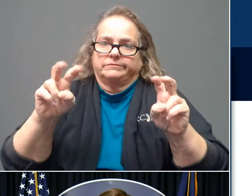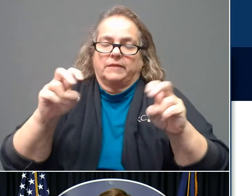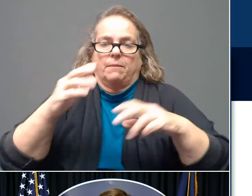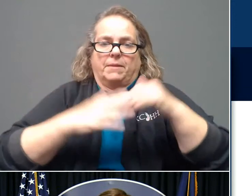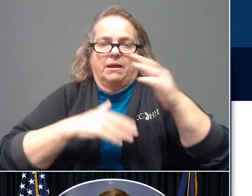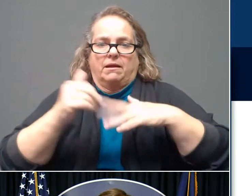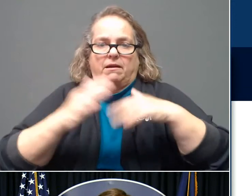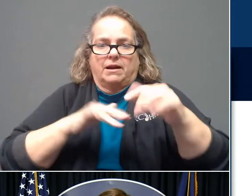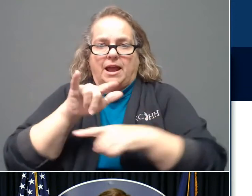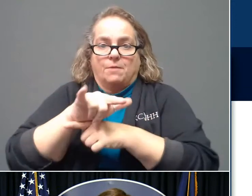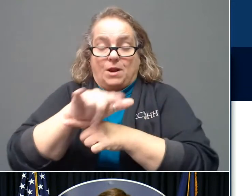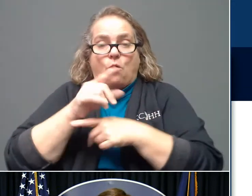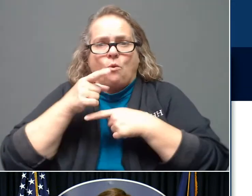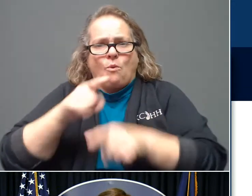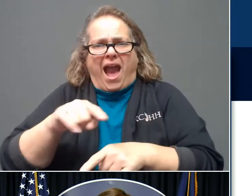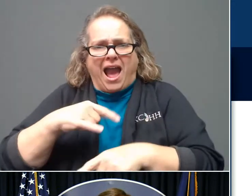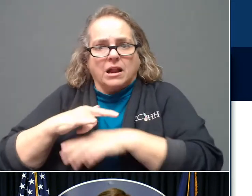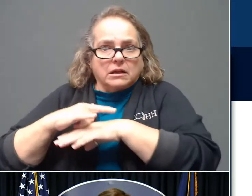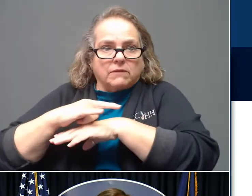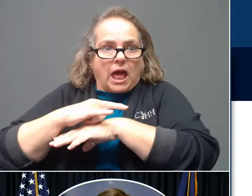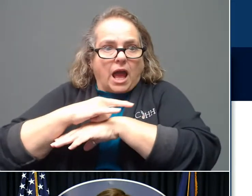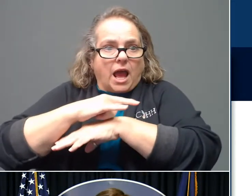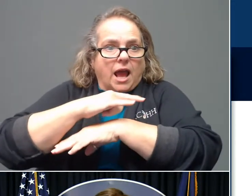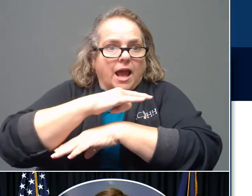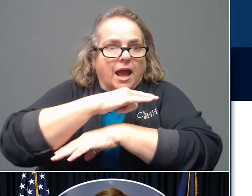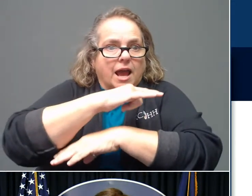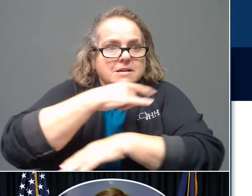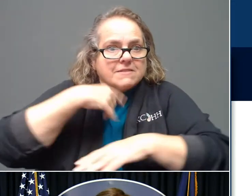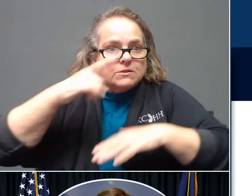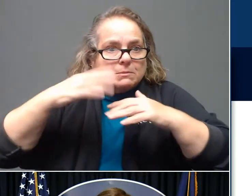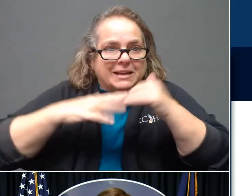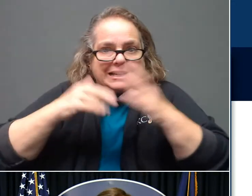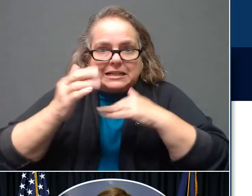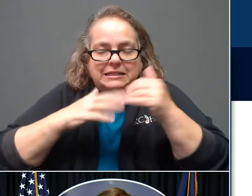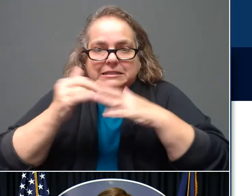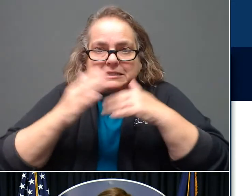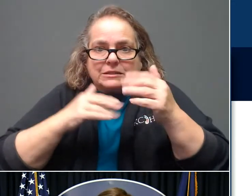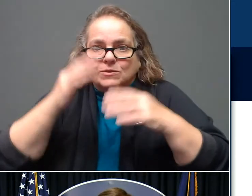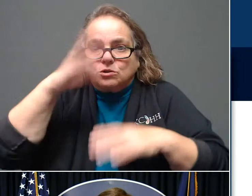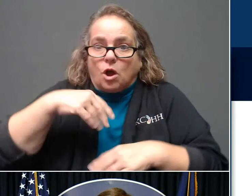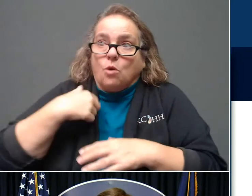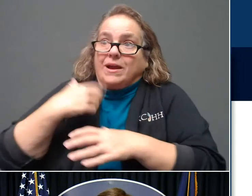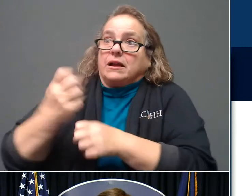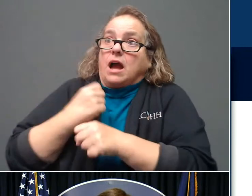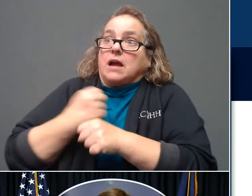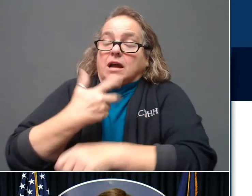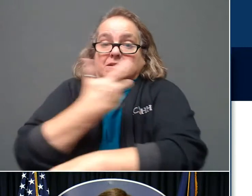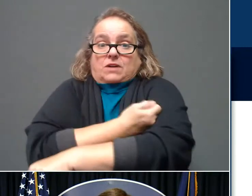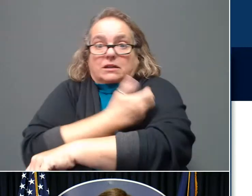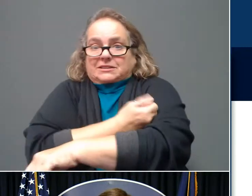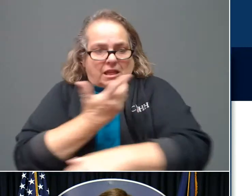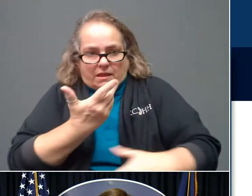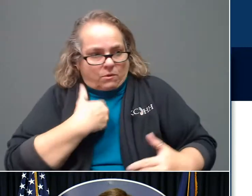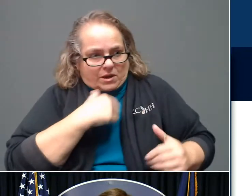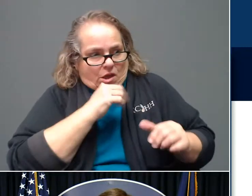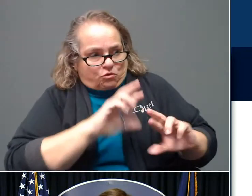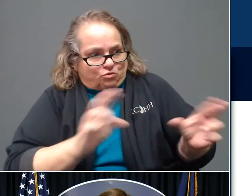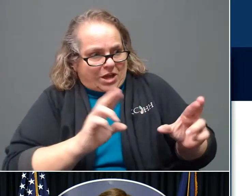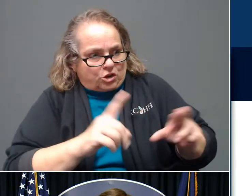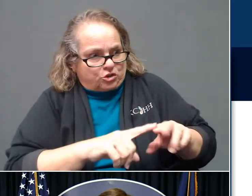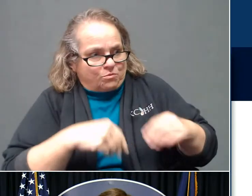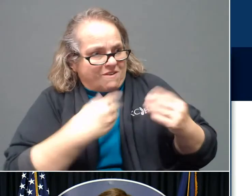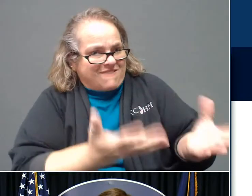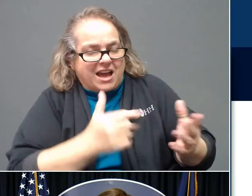now so efficient that we have outstripped the supply that is coming to us. And I think